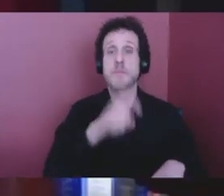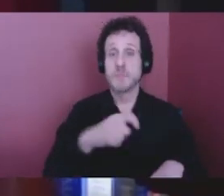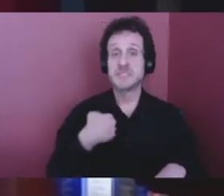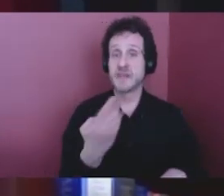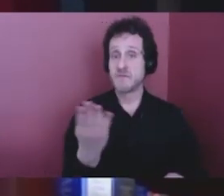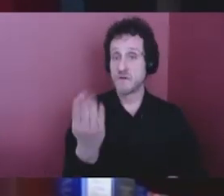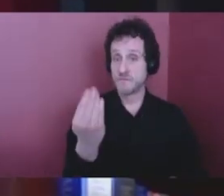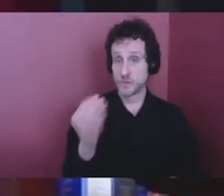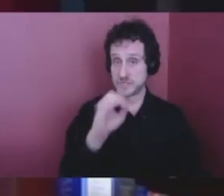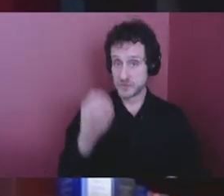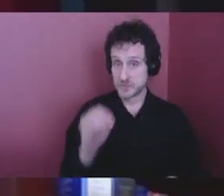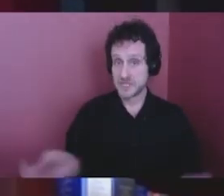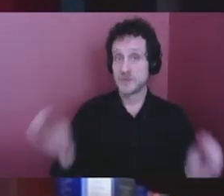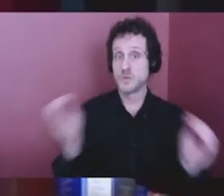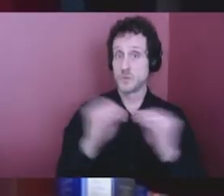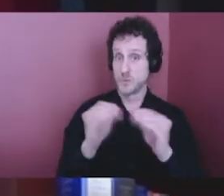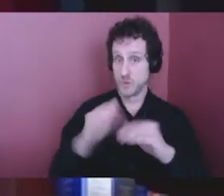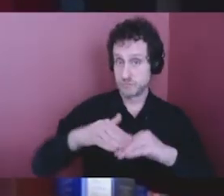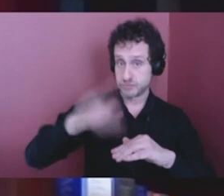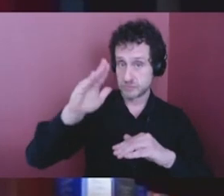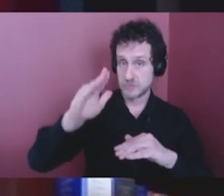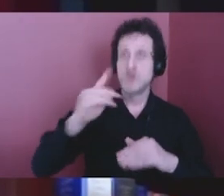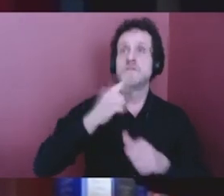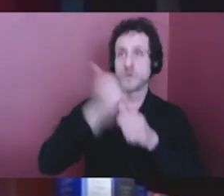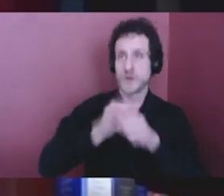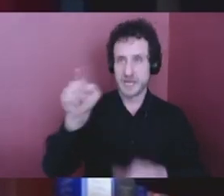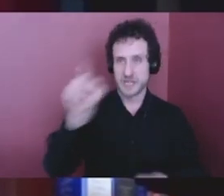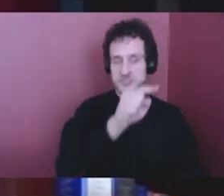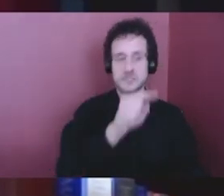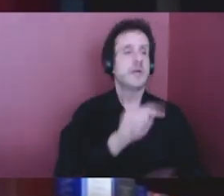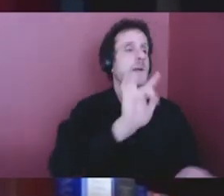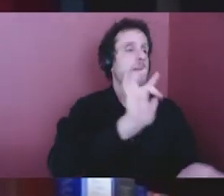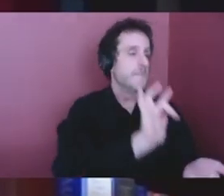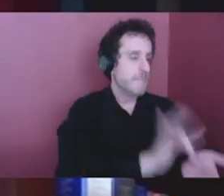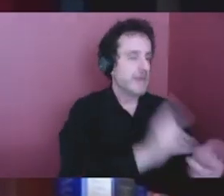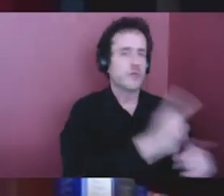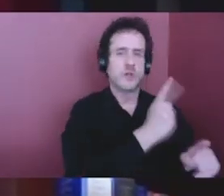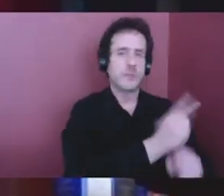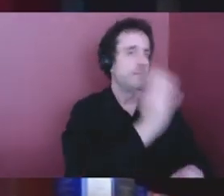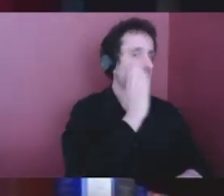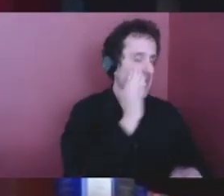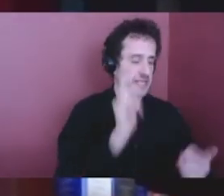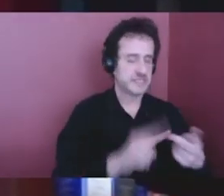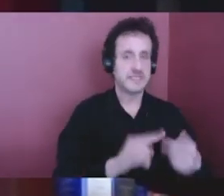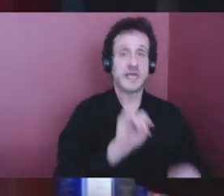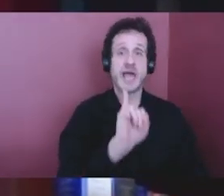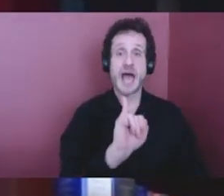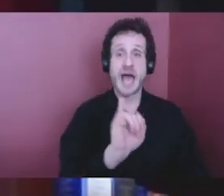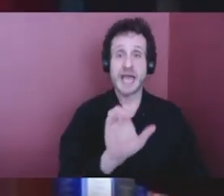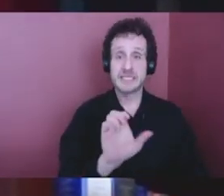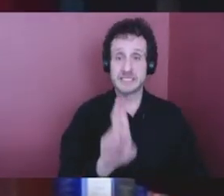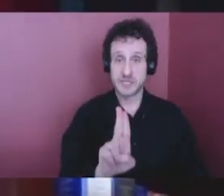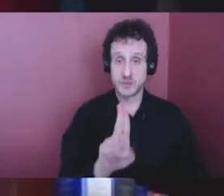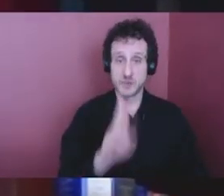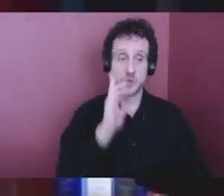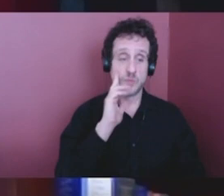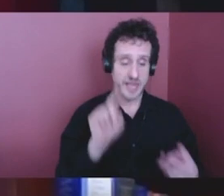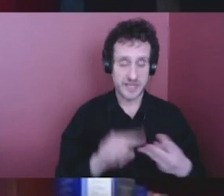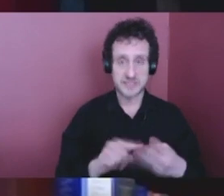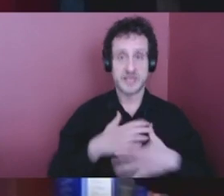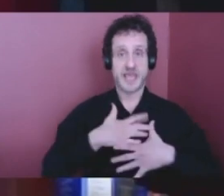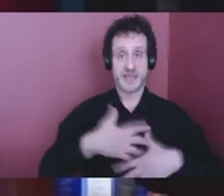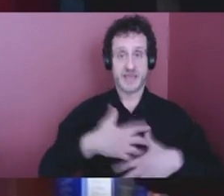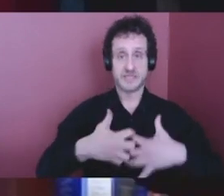for each of the medical surgical beds, ICU beds, and ventilators, in the